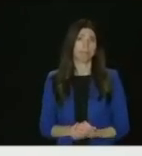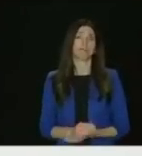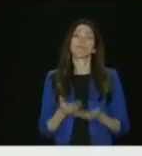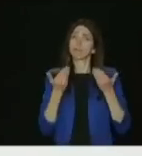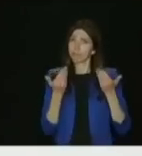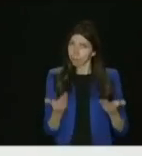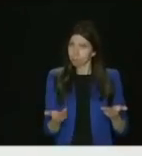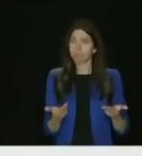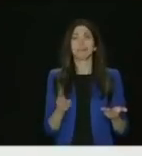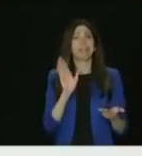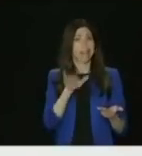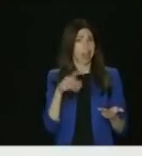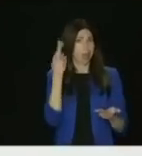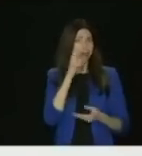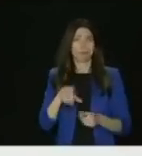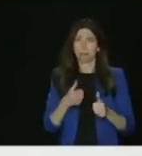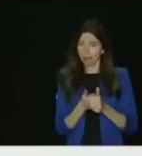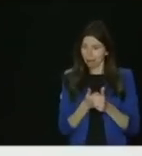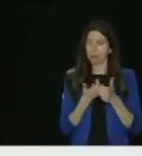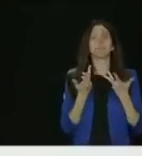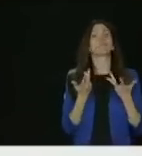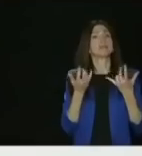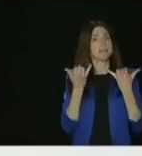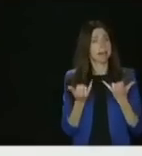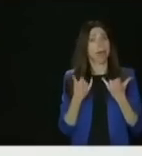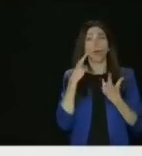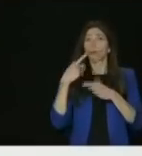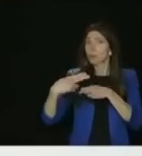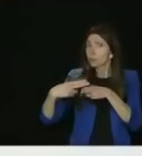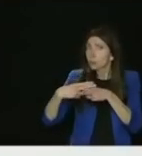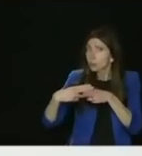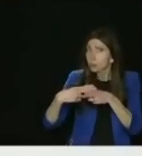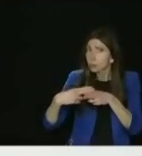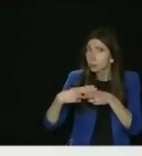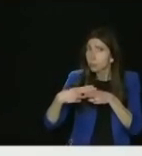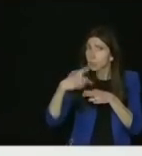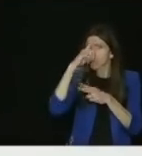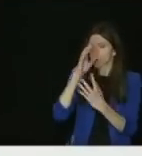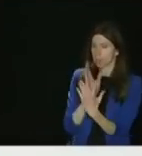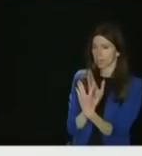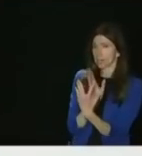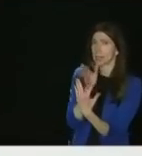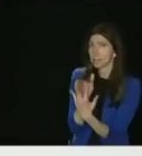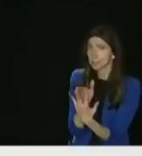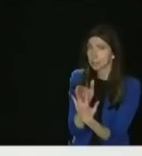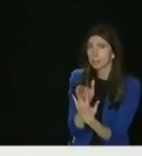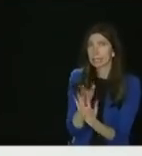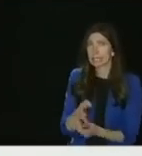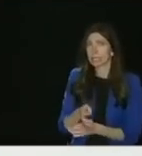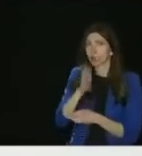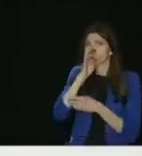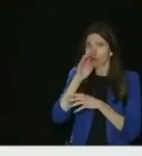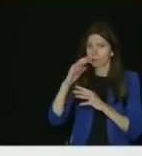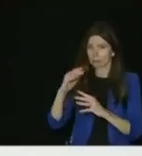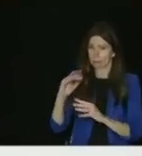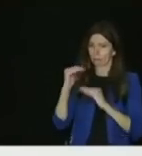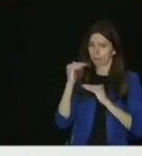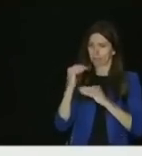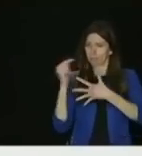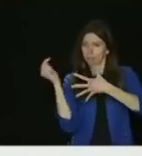time-limited, geographically specific, extremely bounded measures and additional